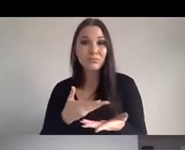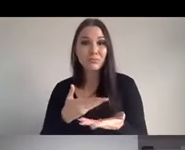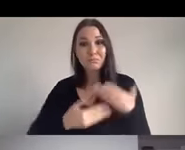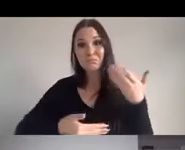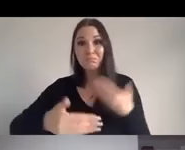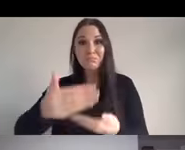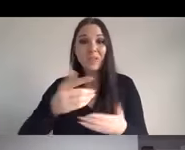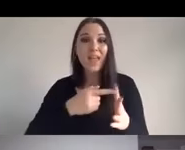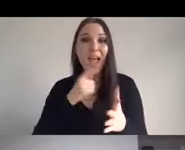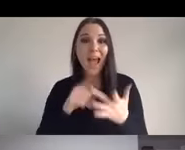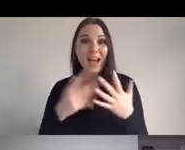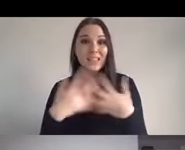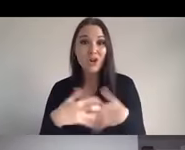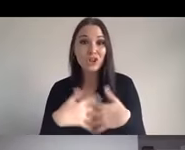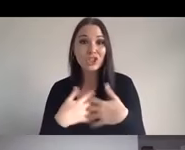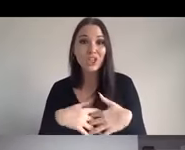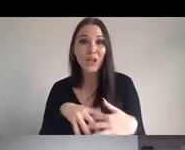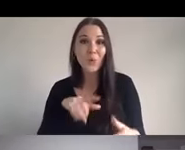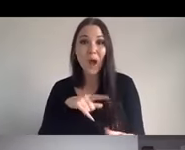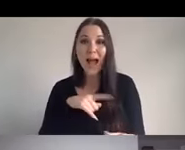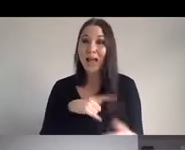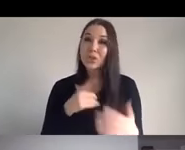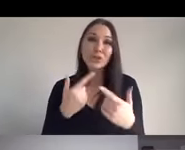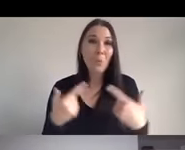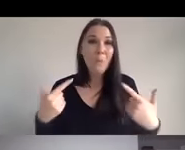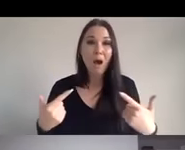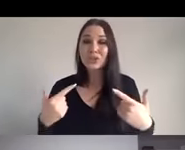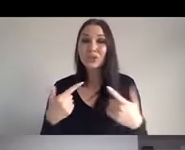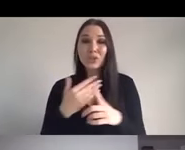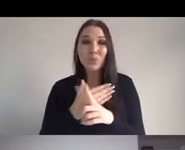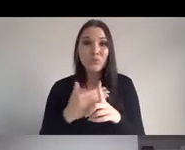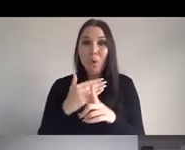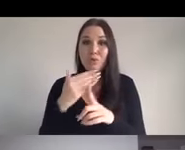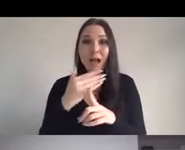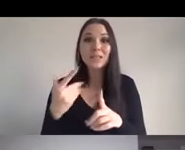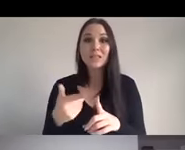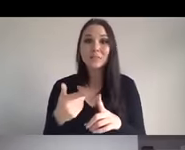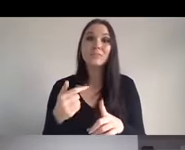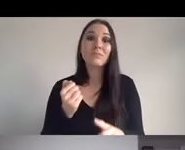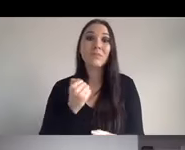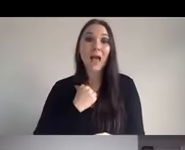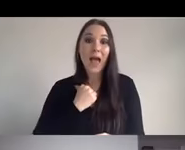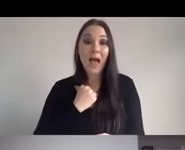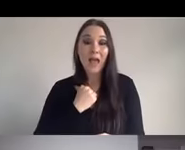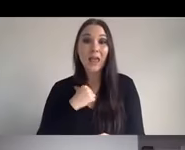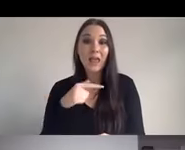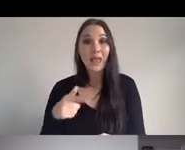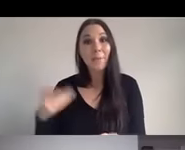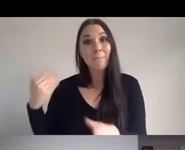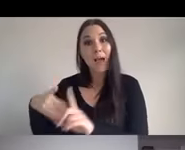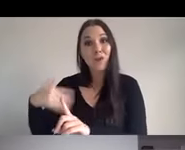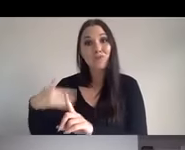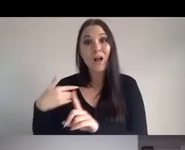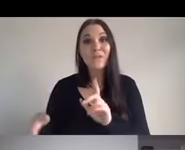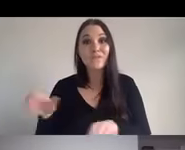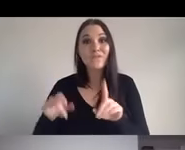the AI technology, because it's so much progress. So I come from physics, so I saw there was not so much progress